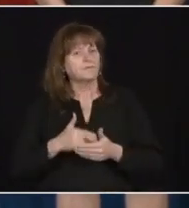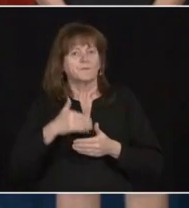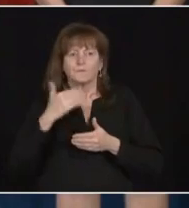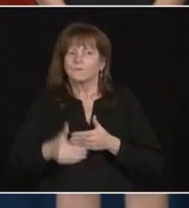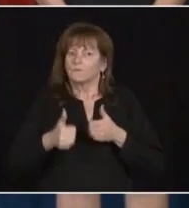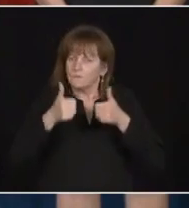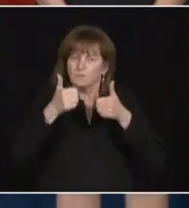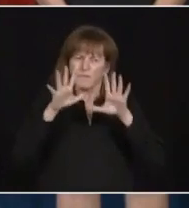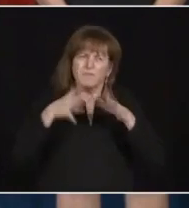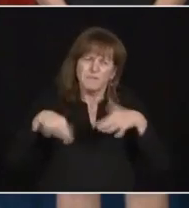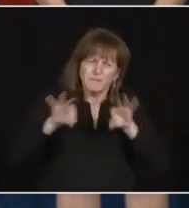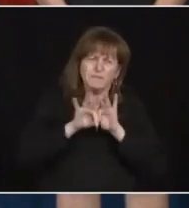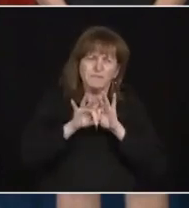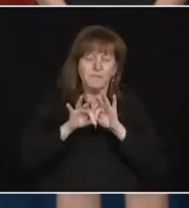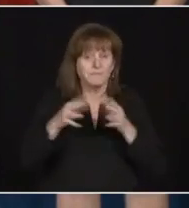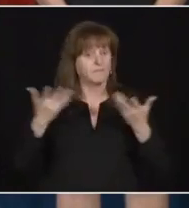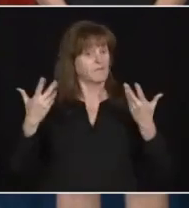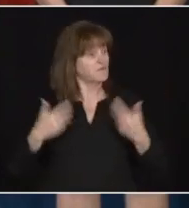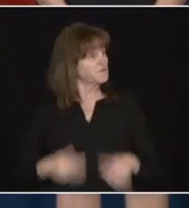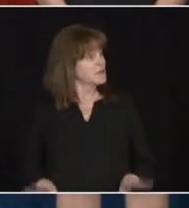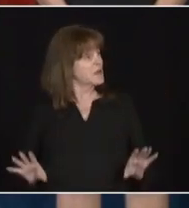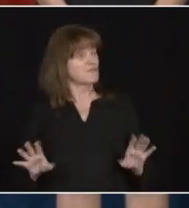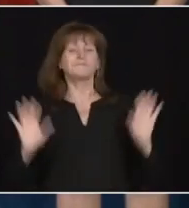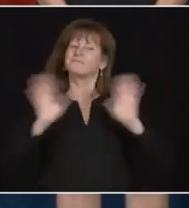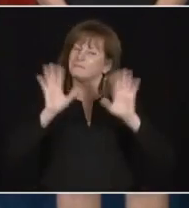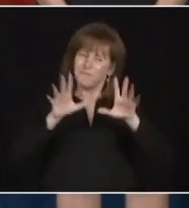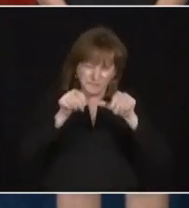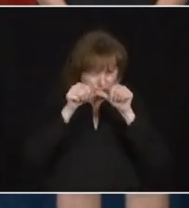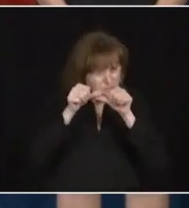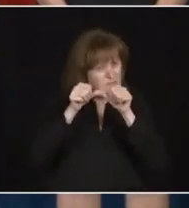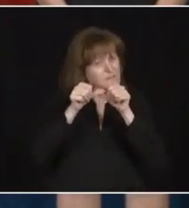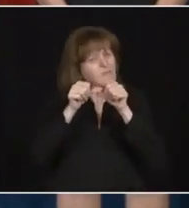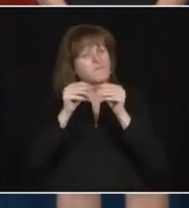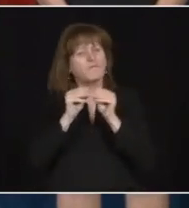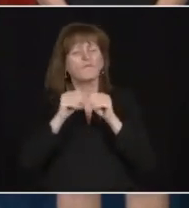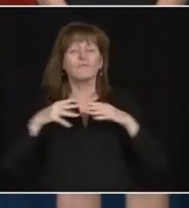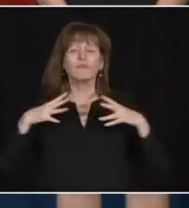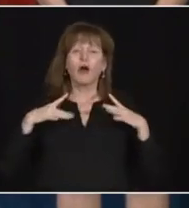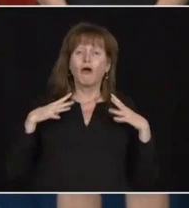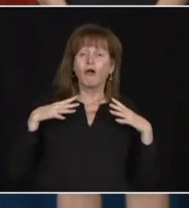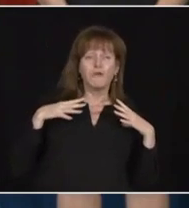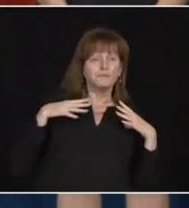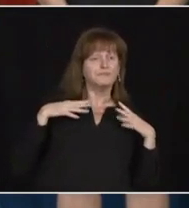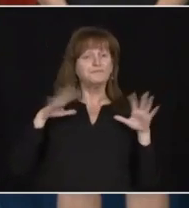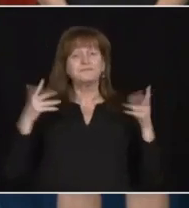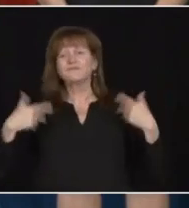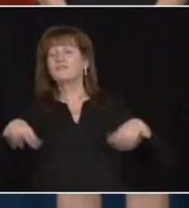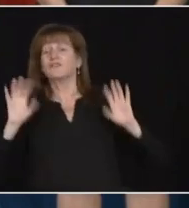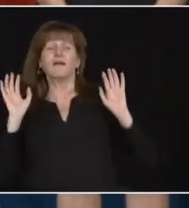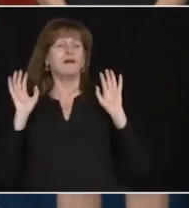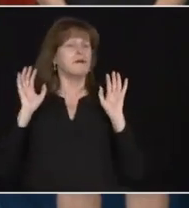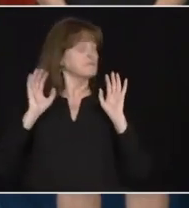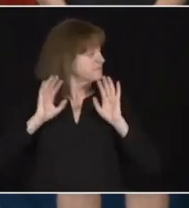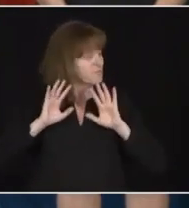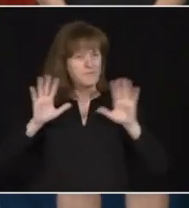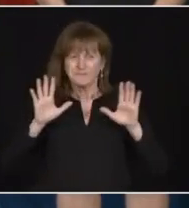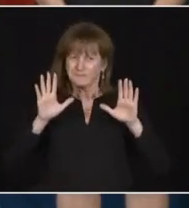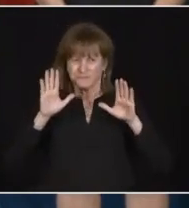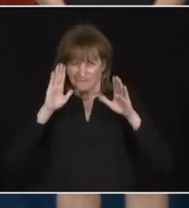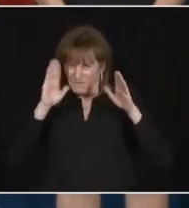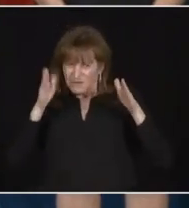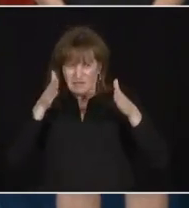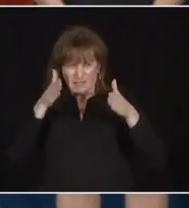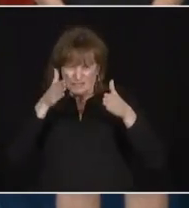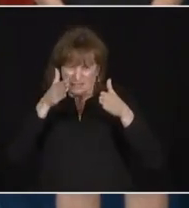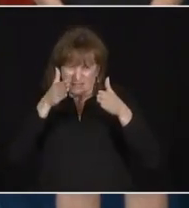to do. We will not rest on our laurels. That's why we remain laser focused on ensuring